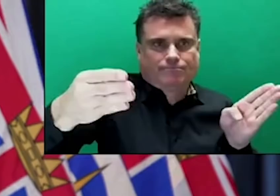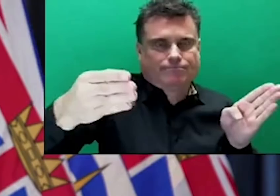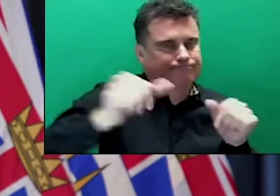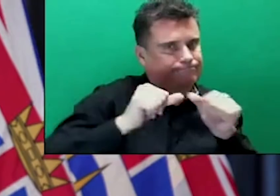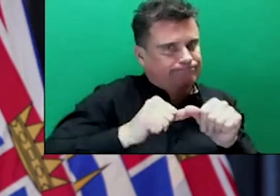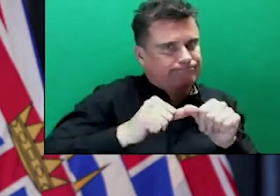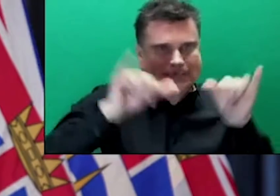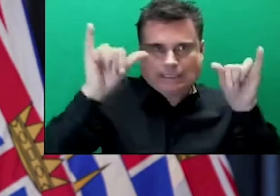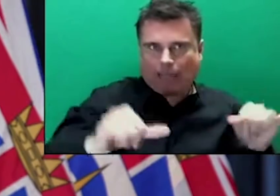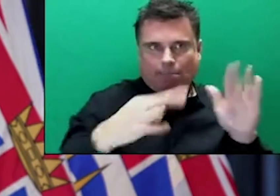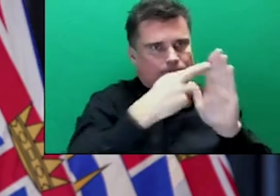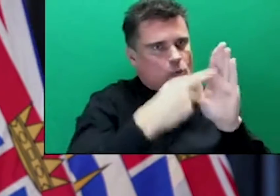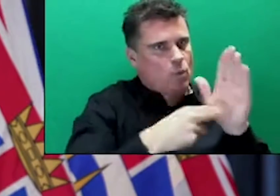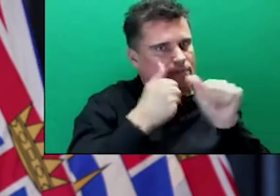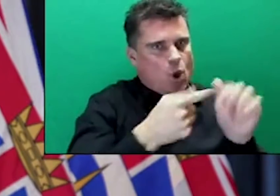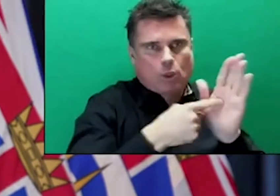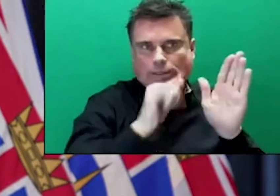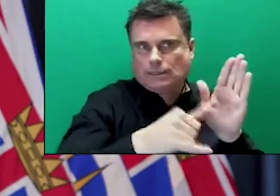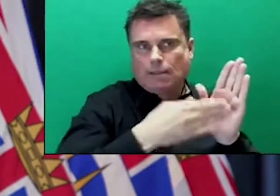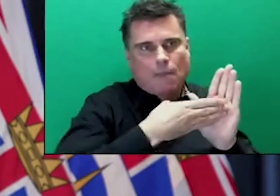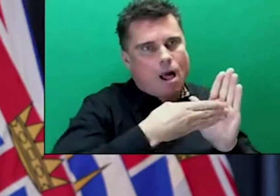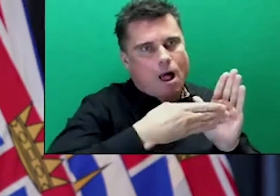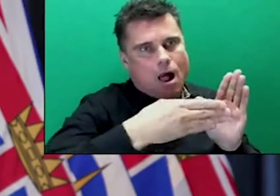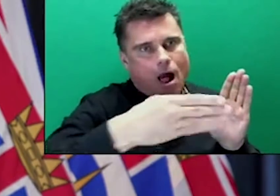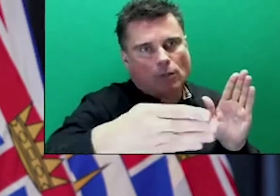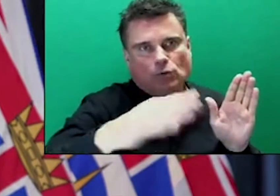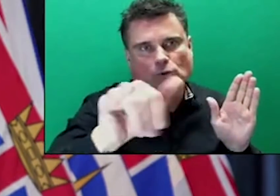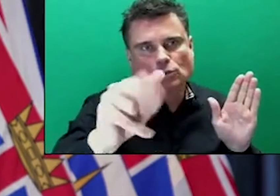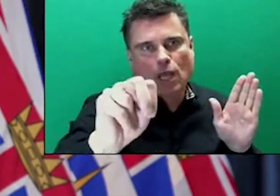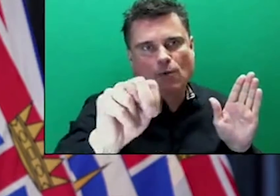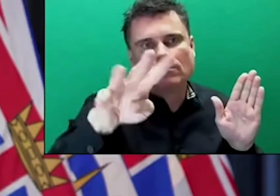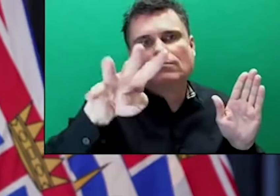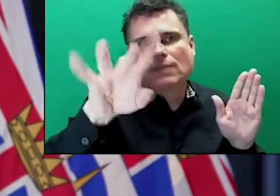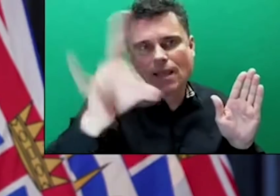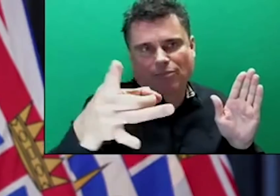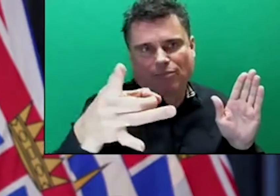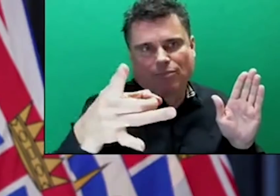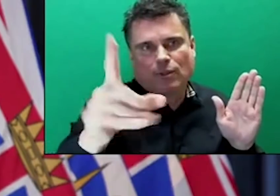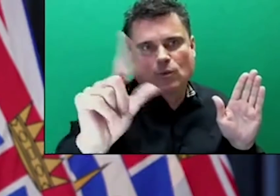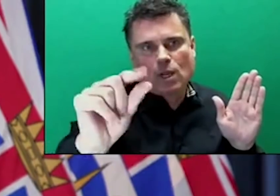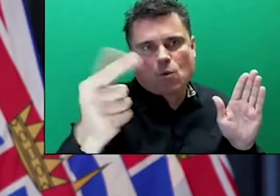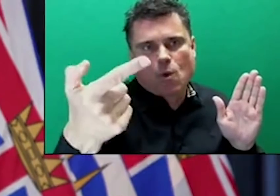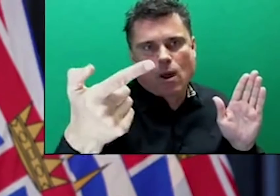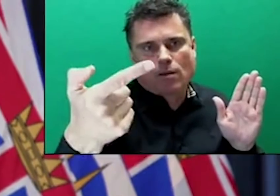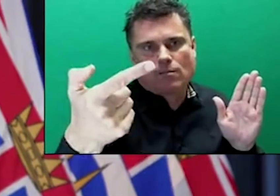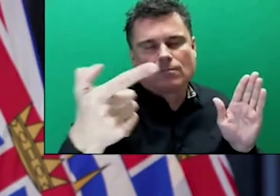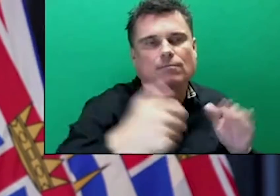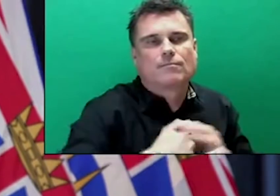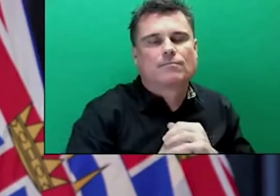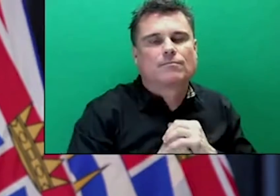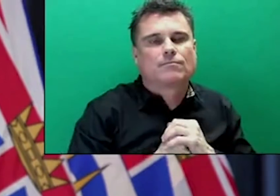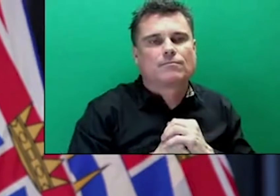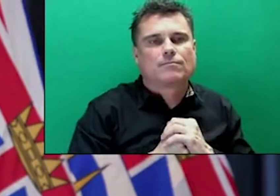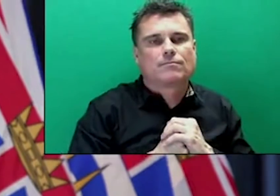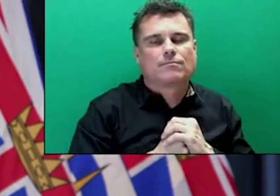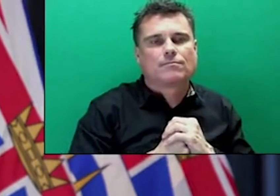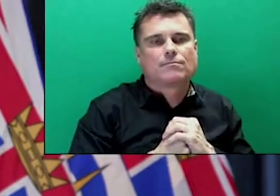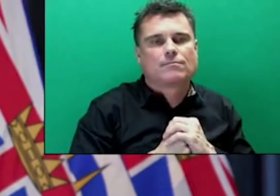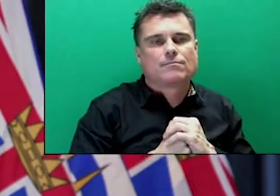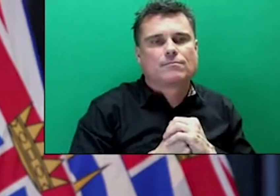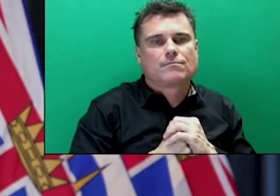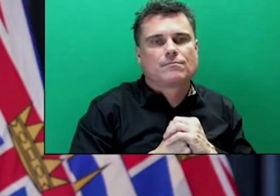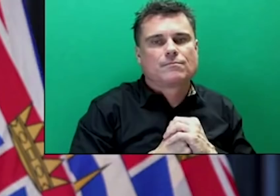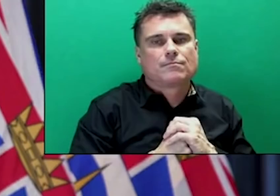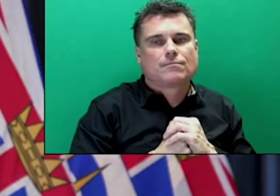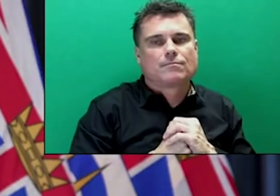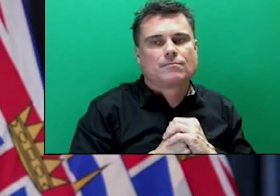for people who are living alone to have one or two other visitors. I am also extending my published order of December 4th with